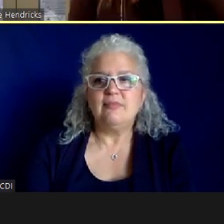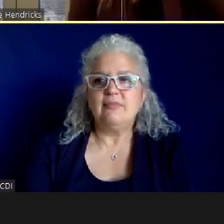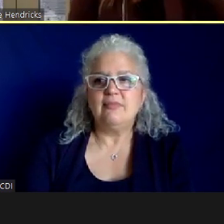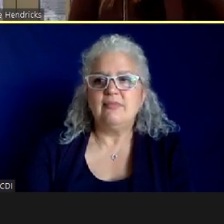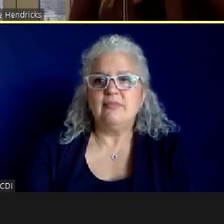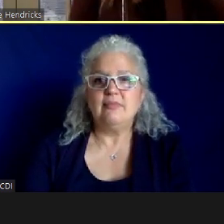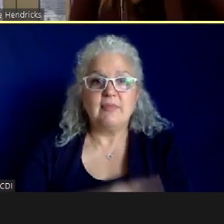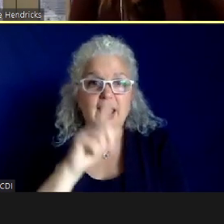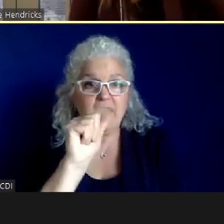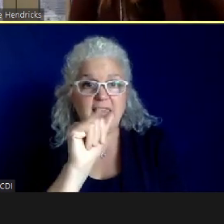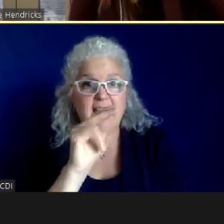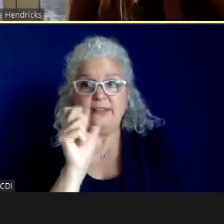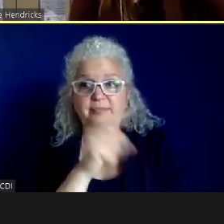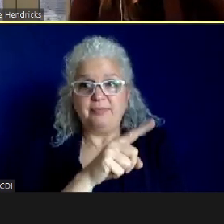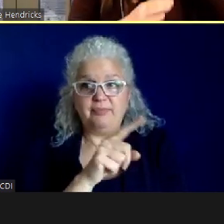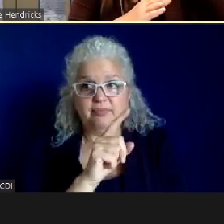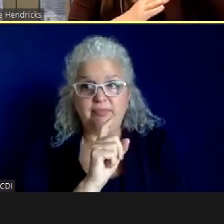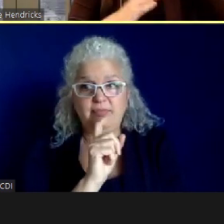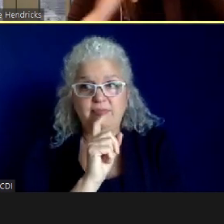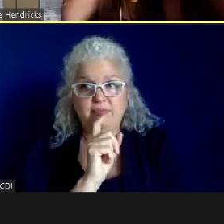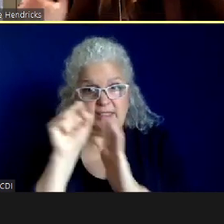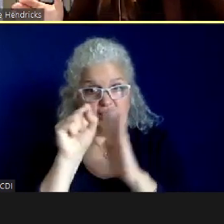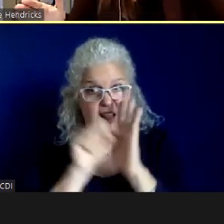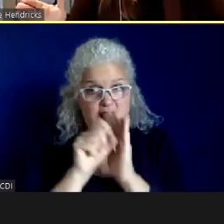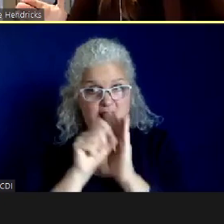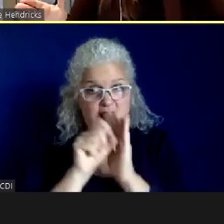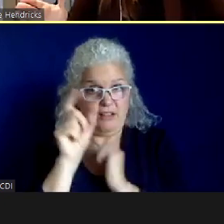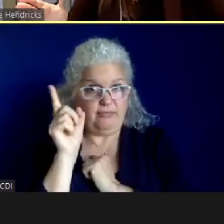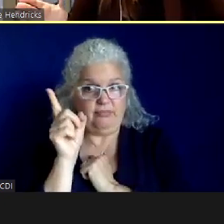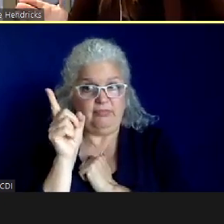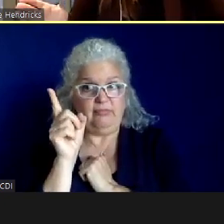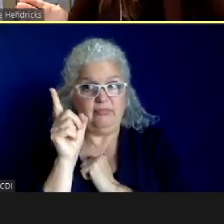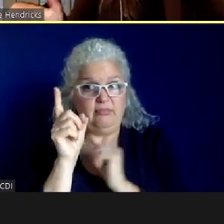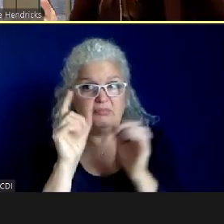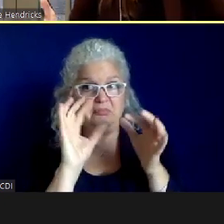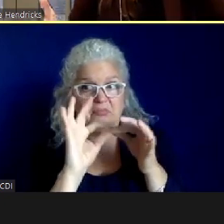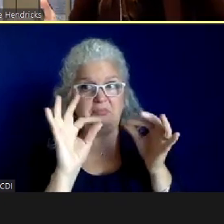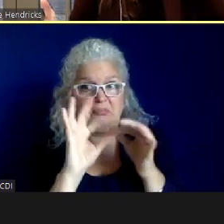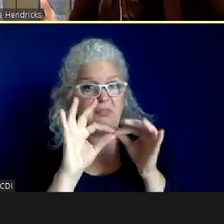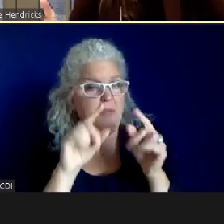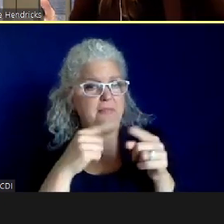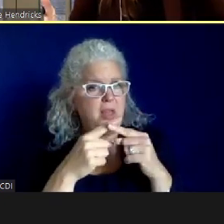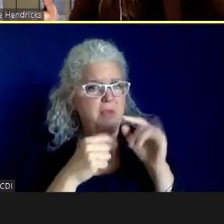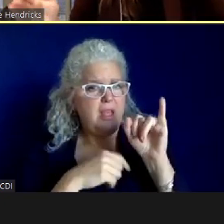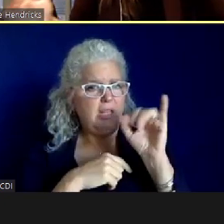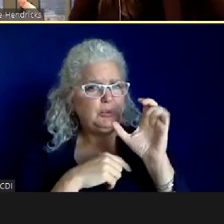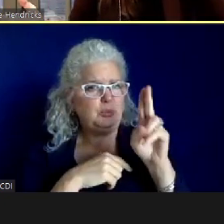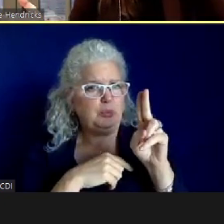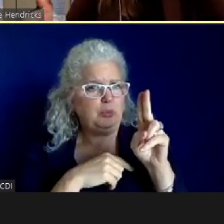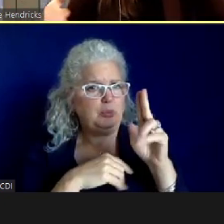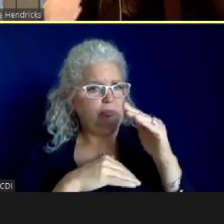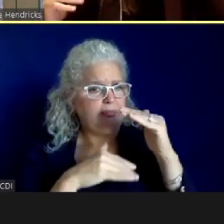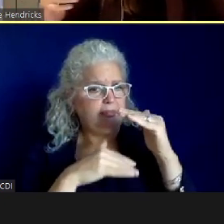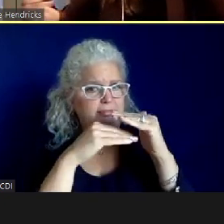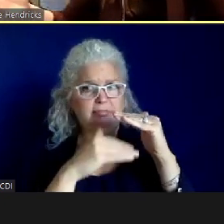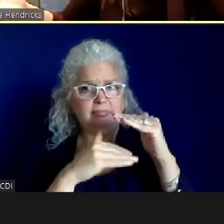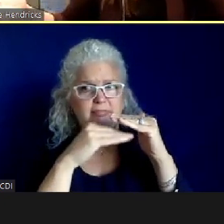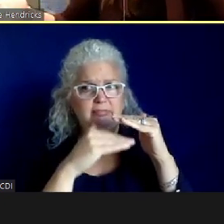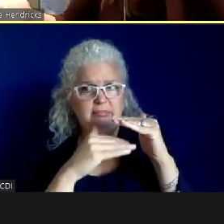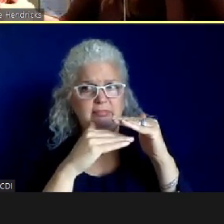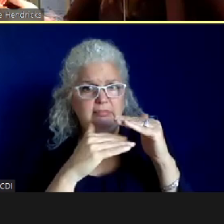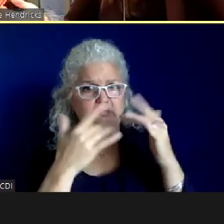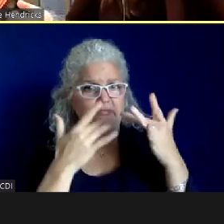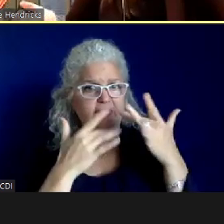at all that if ICU capacity continues to be as dire as it is, or maybe